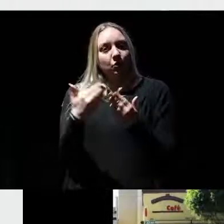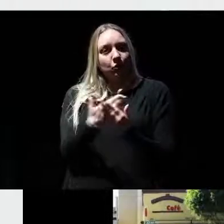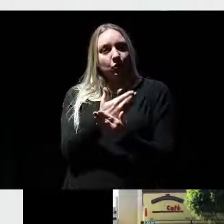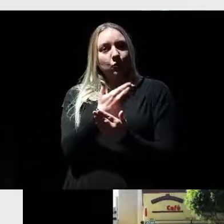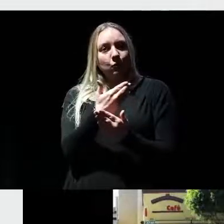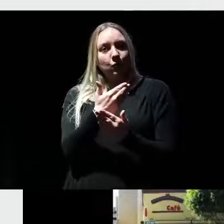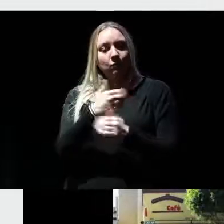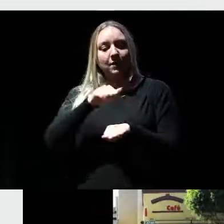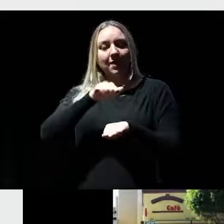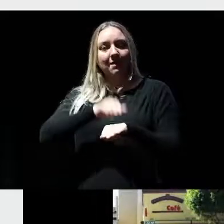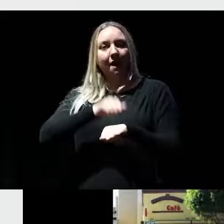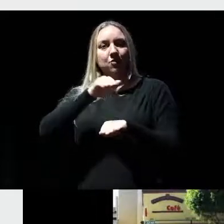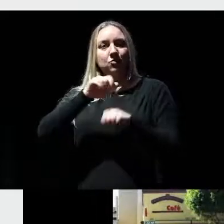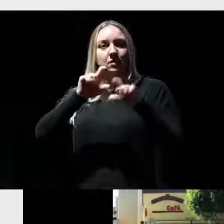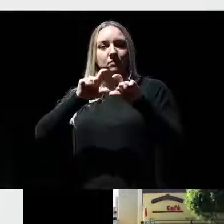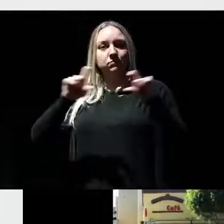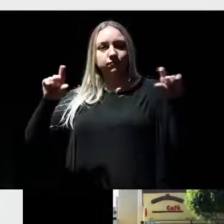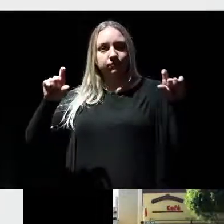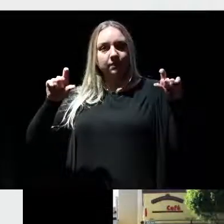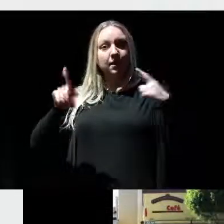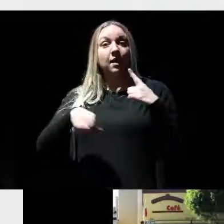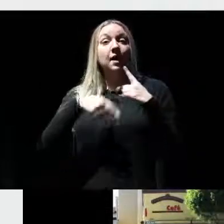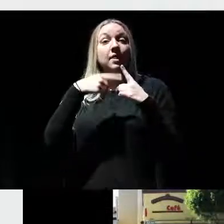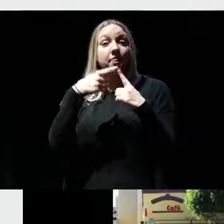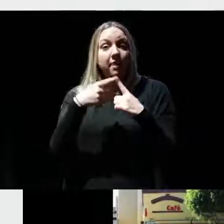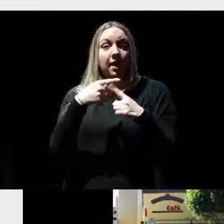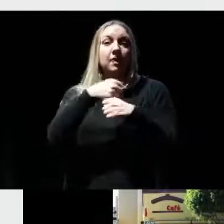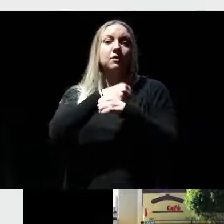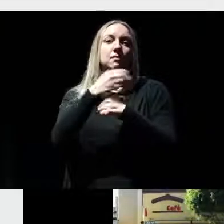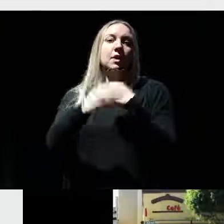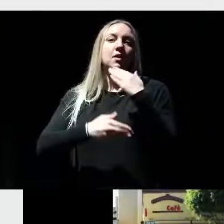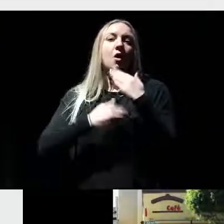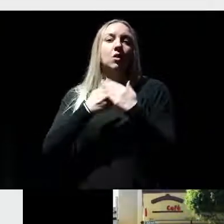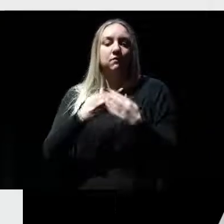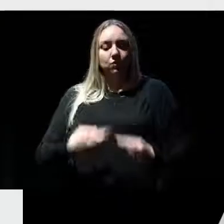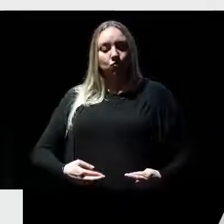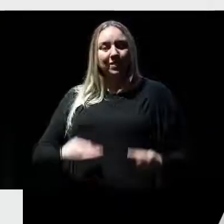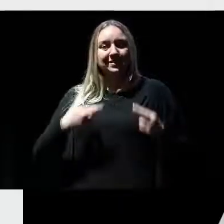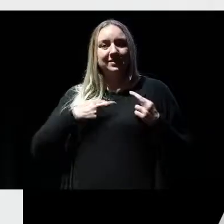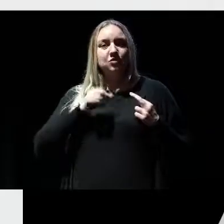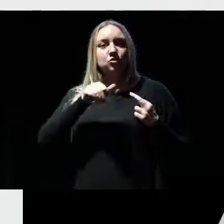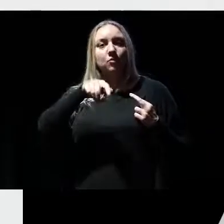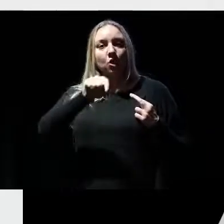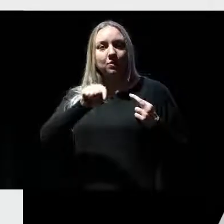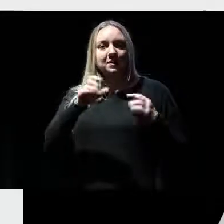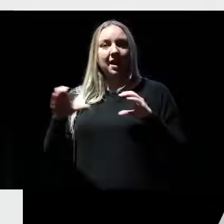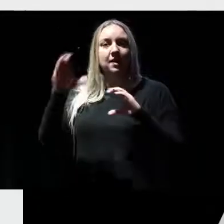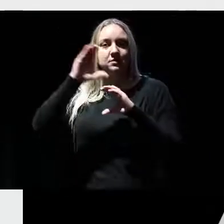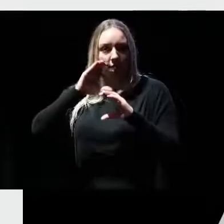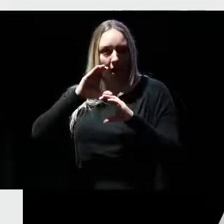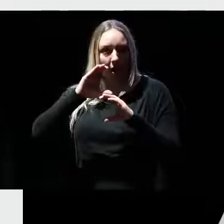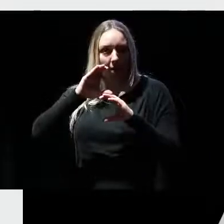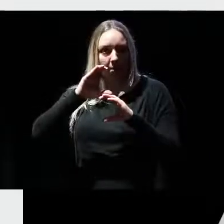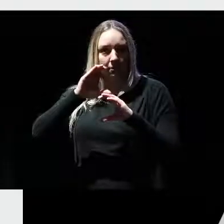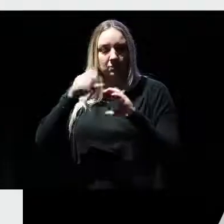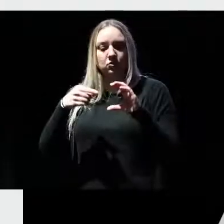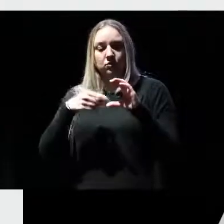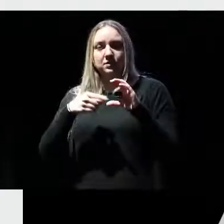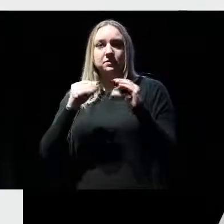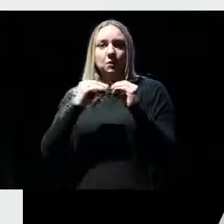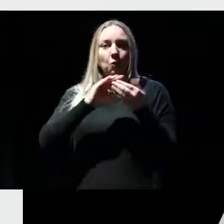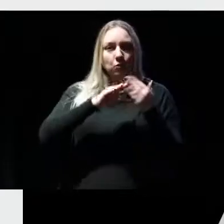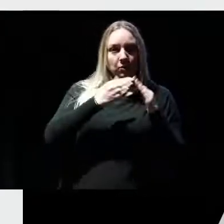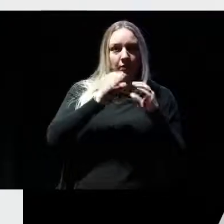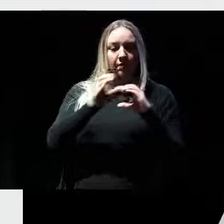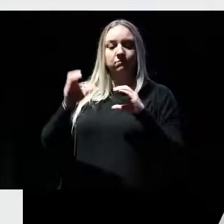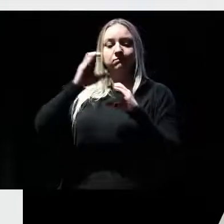above that, and then built all of the residential units on top of that tray. So it's a real sandwich. At that mid-level,